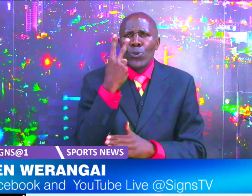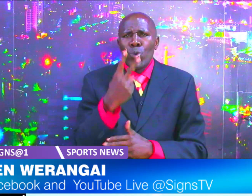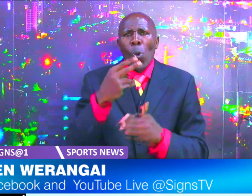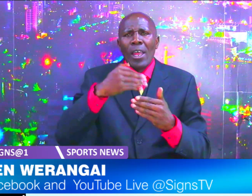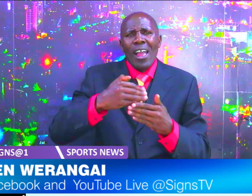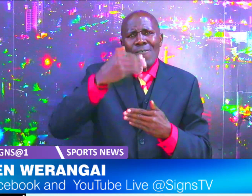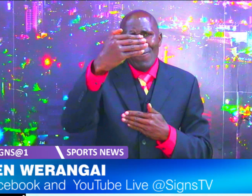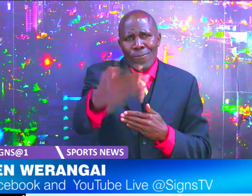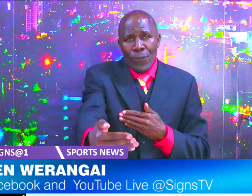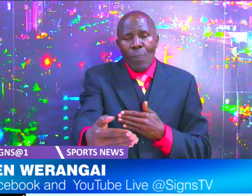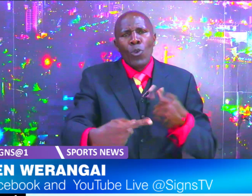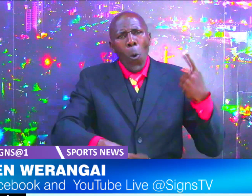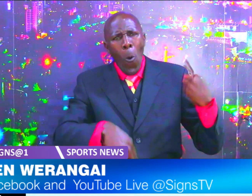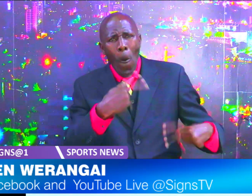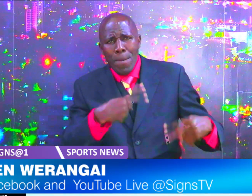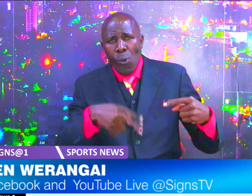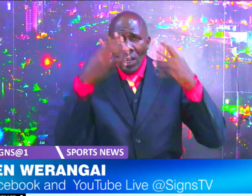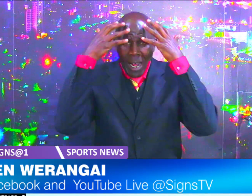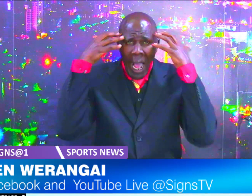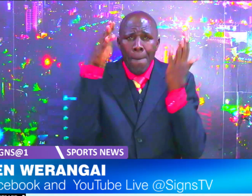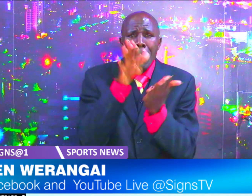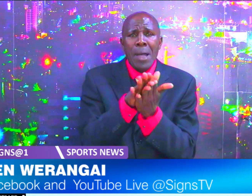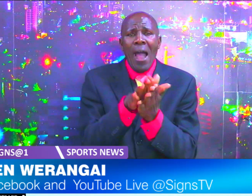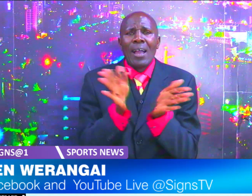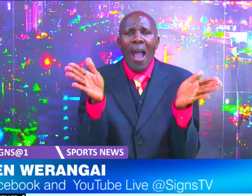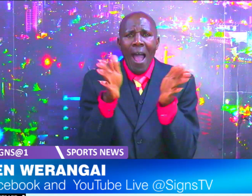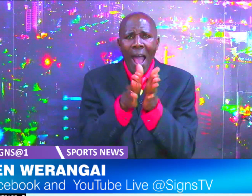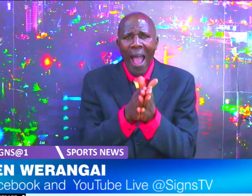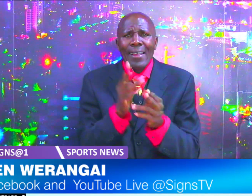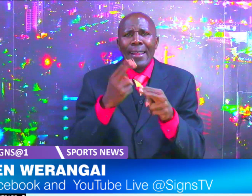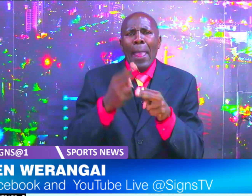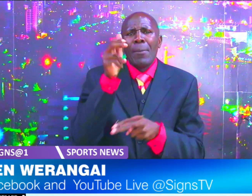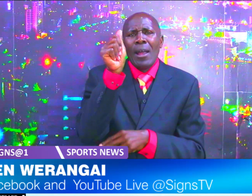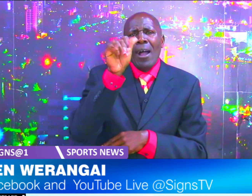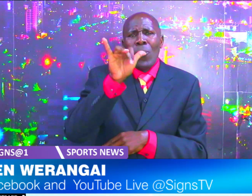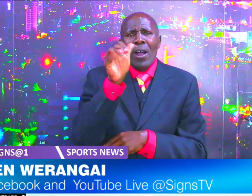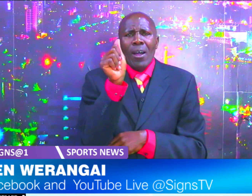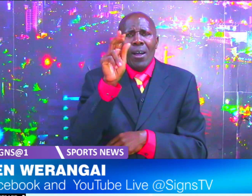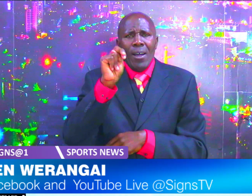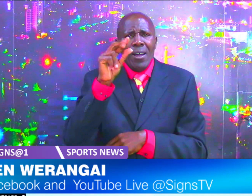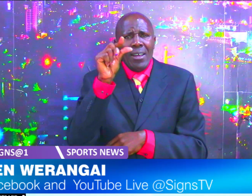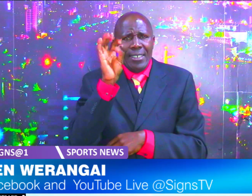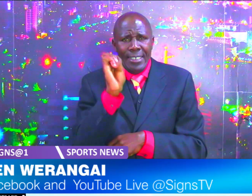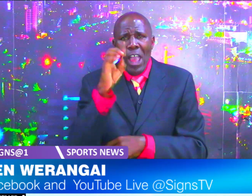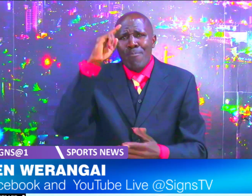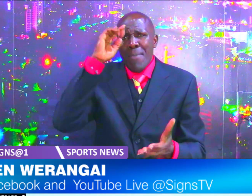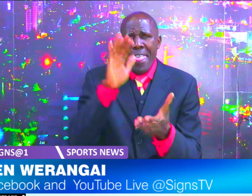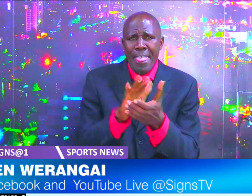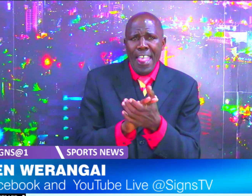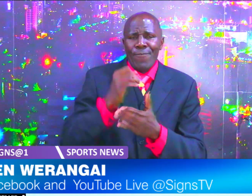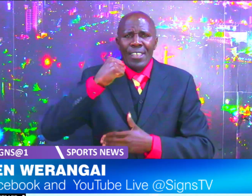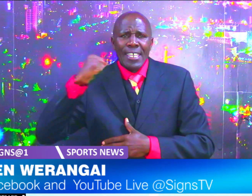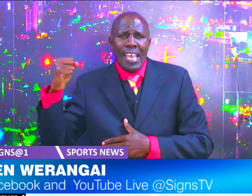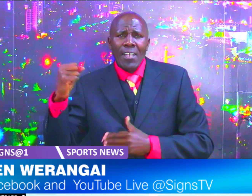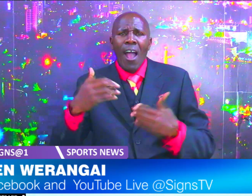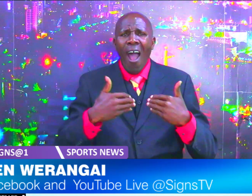They are leading with 80 points, 2 heads of rivals KCB,